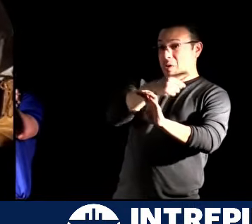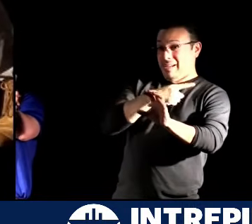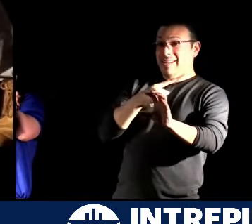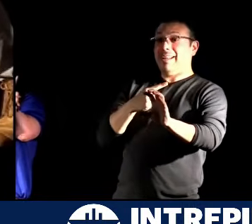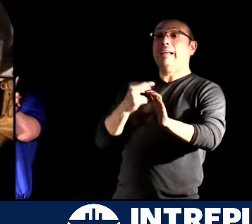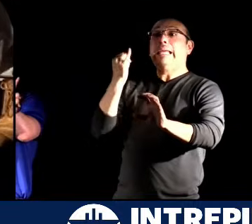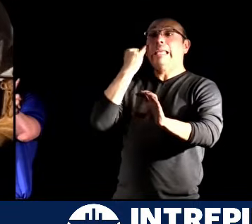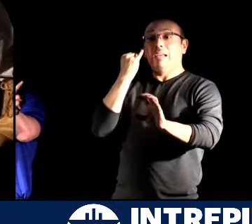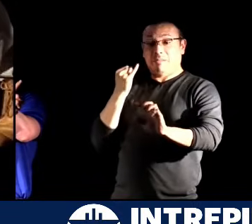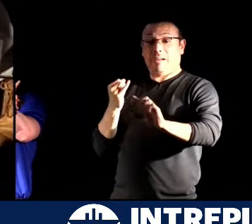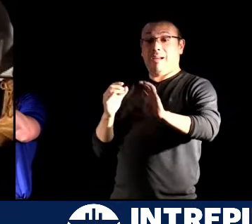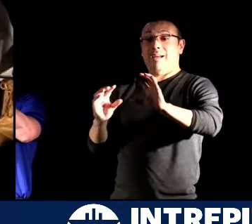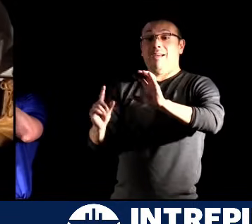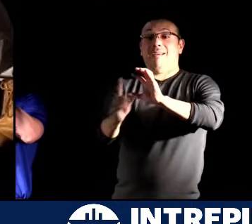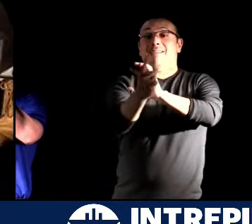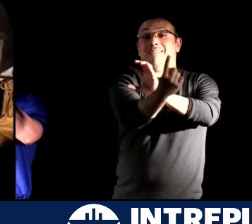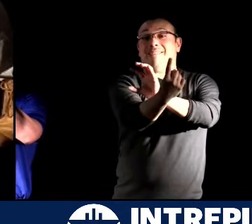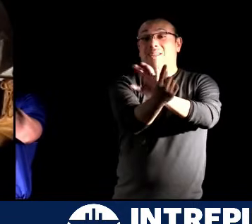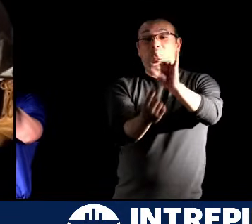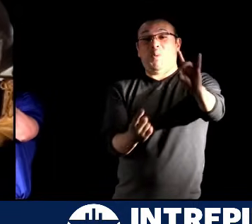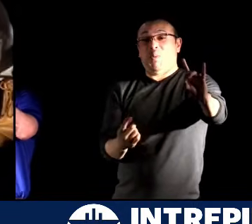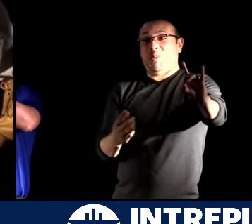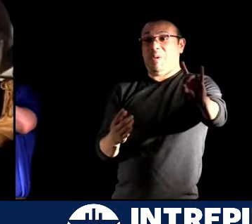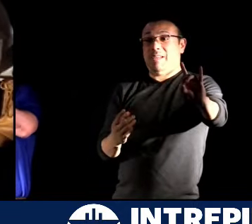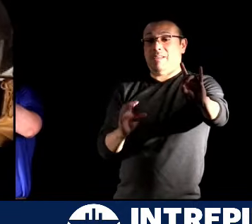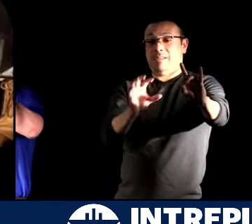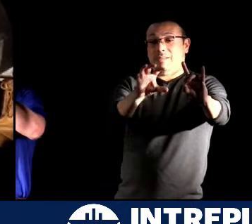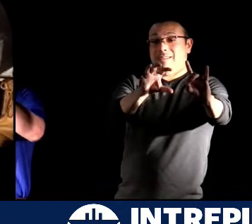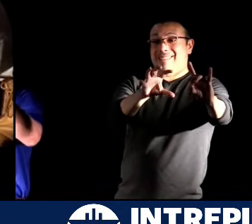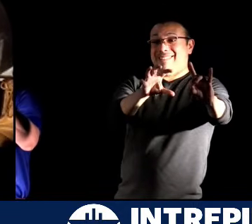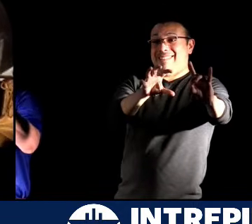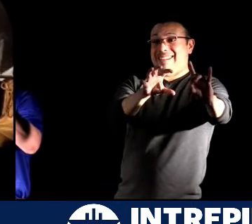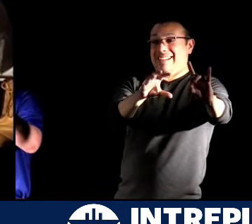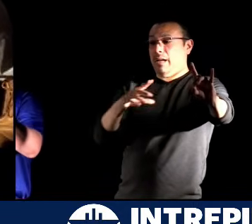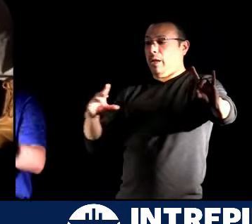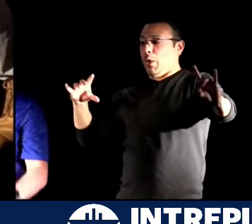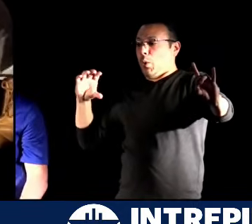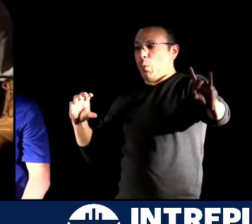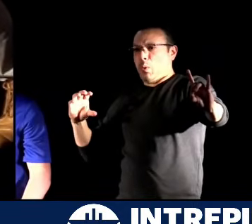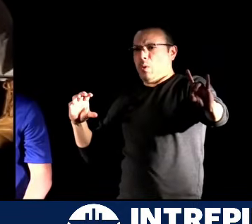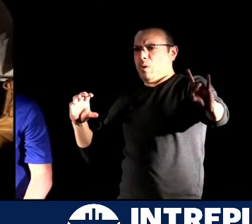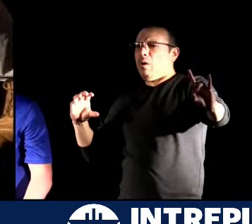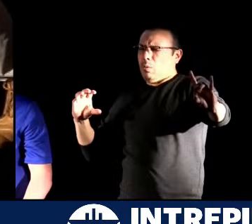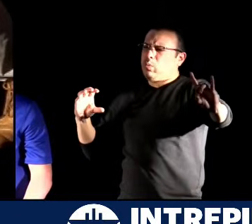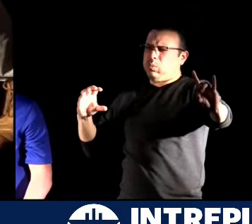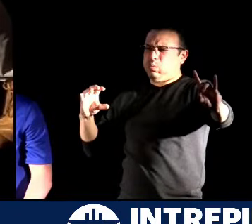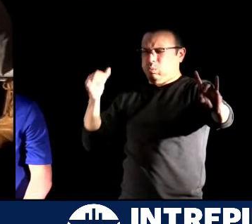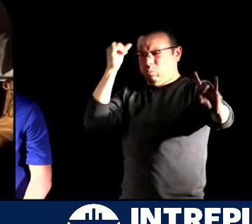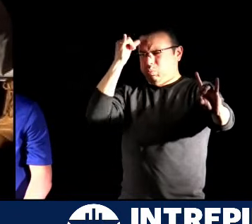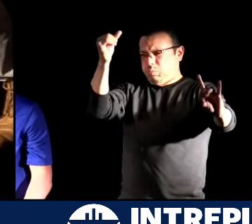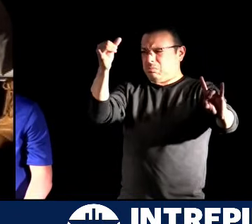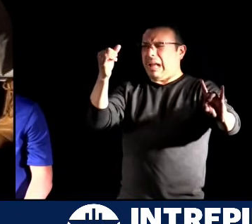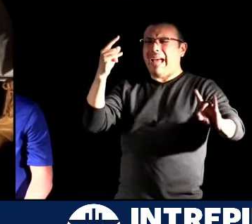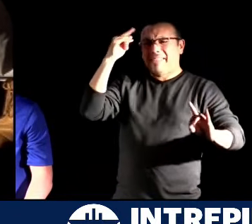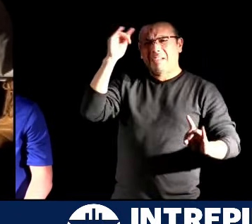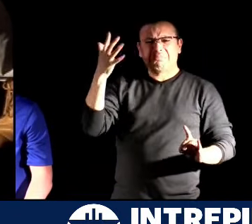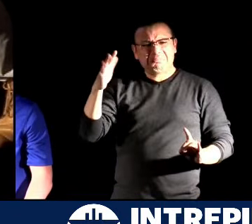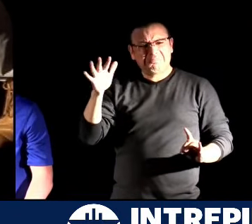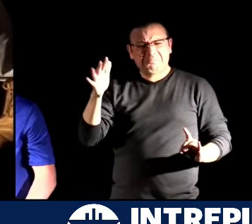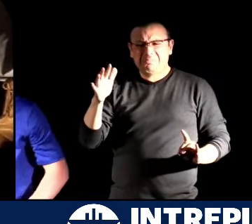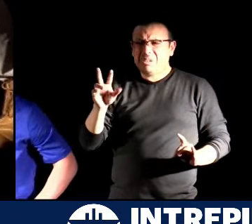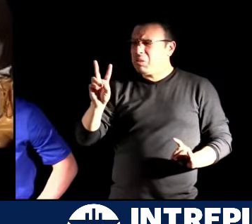far side, it's going to be, maybe we can, really long, right? And I think we're at about two